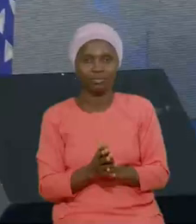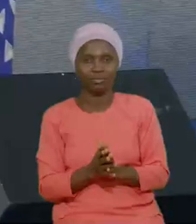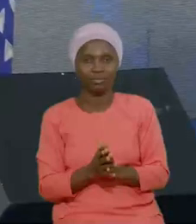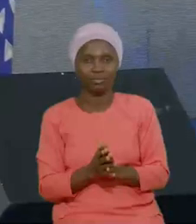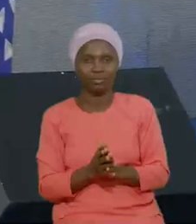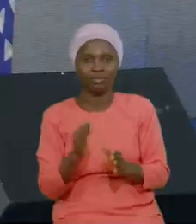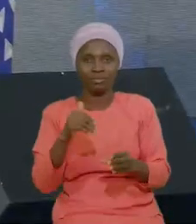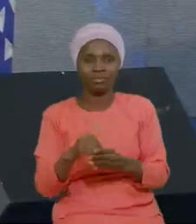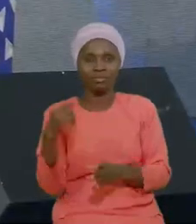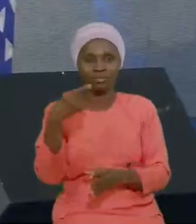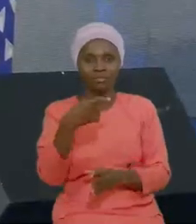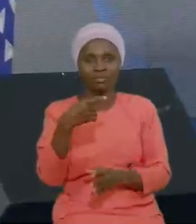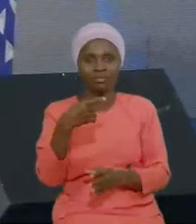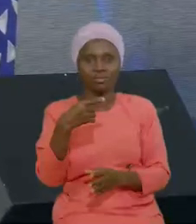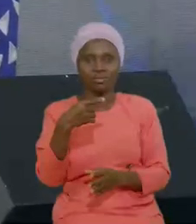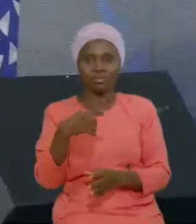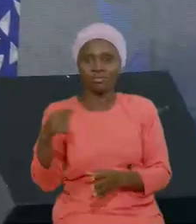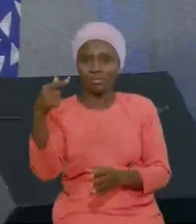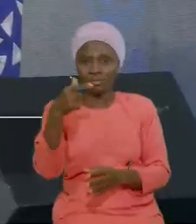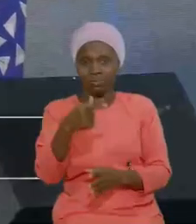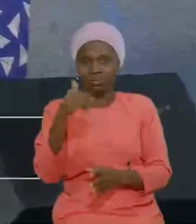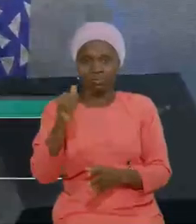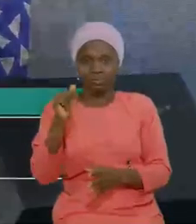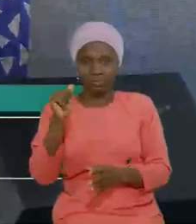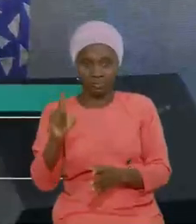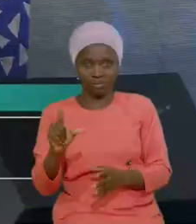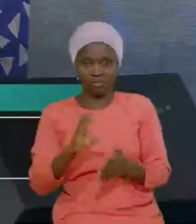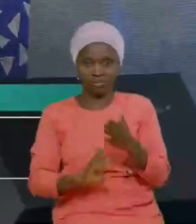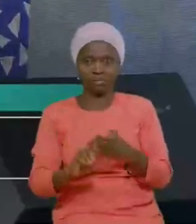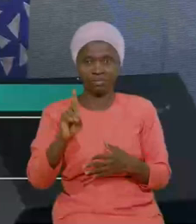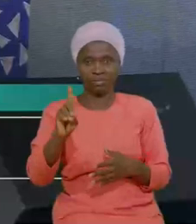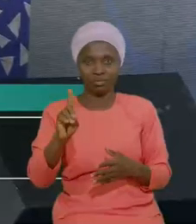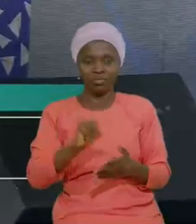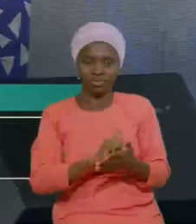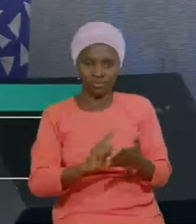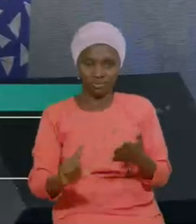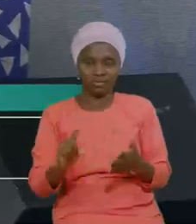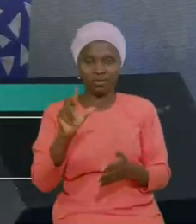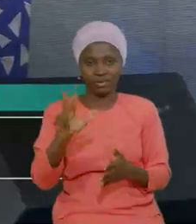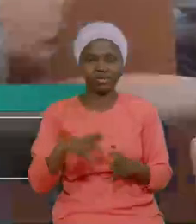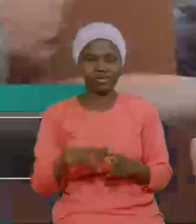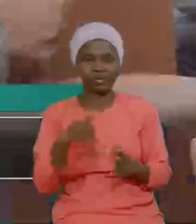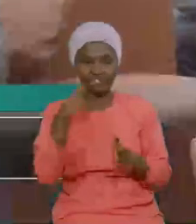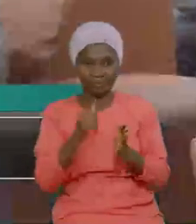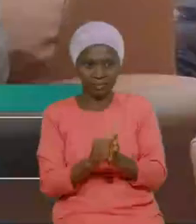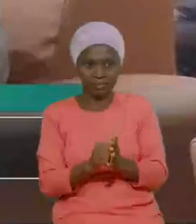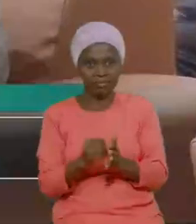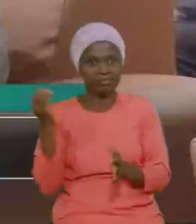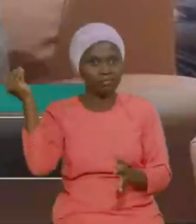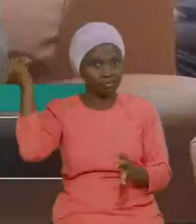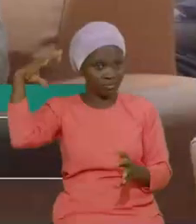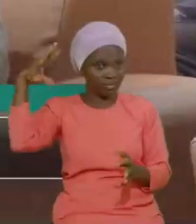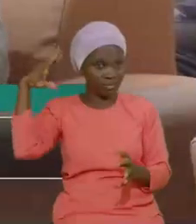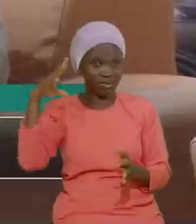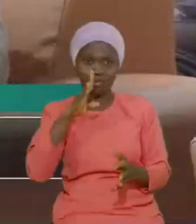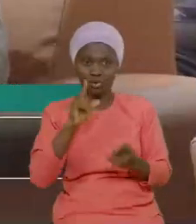In Galatians chapter 1, reading from verse 3, it says, grace be